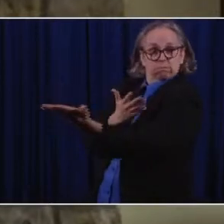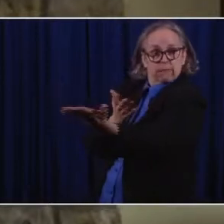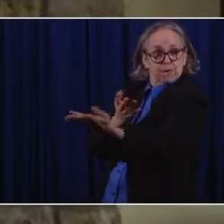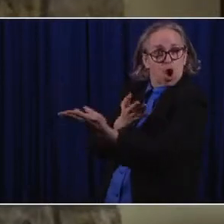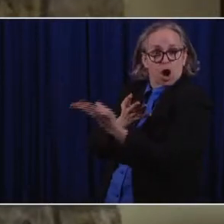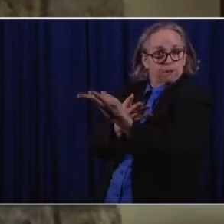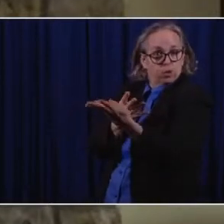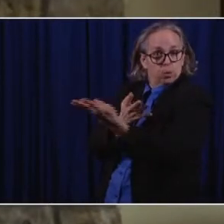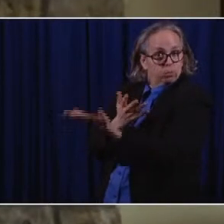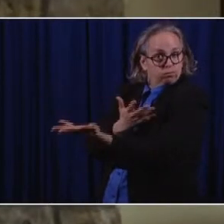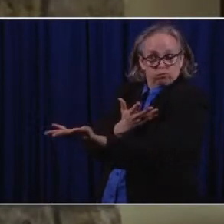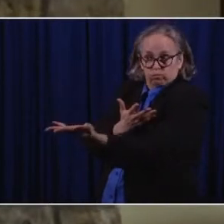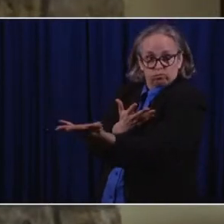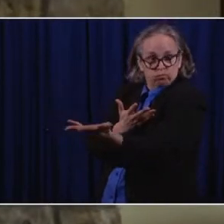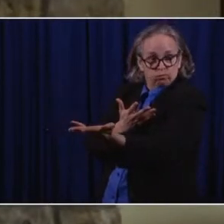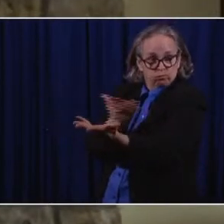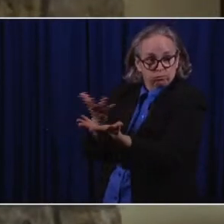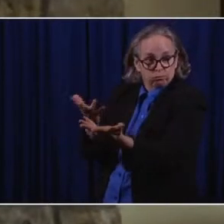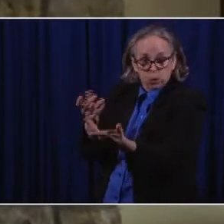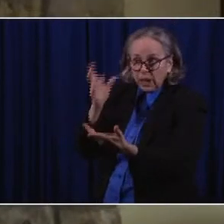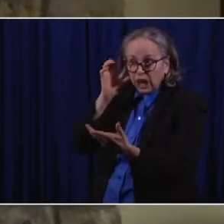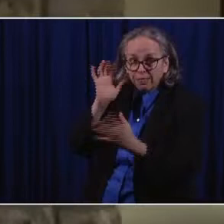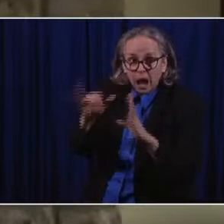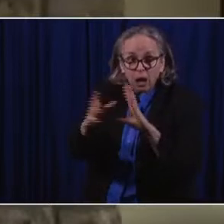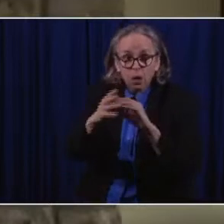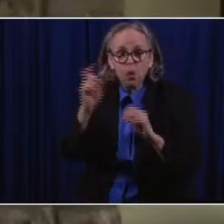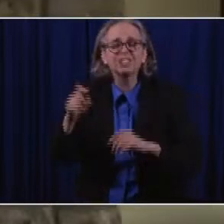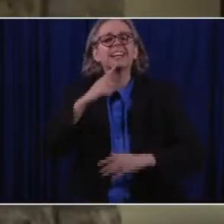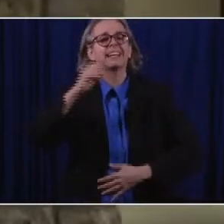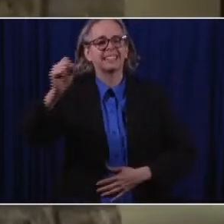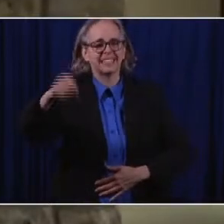here and respond. Could you hear that question? Yes.